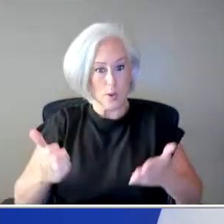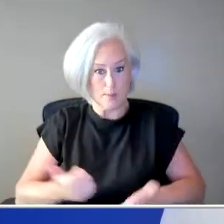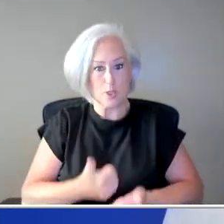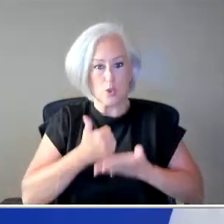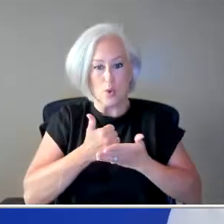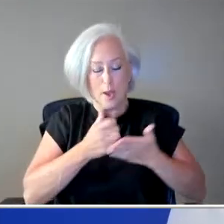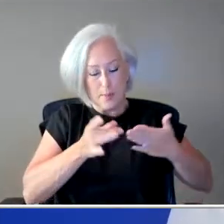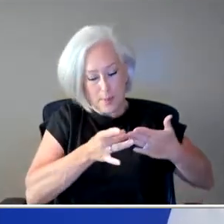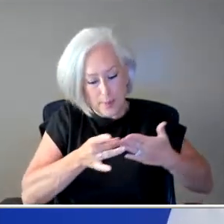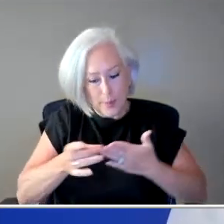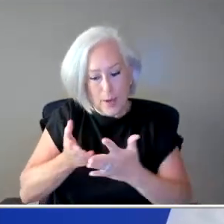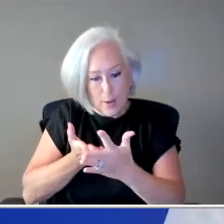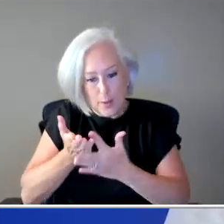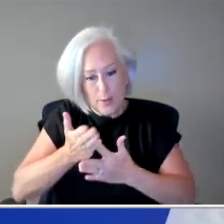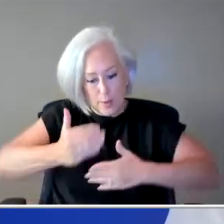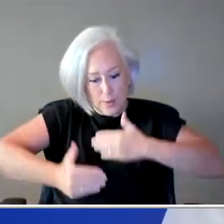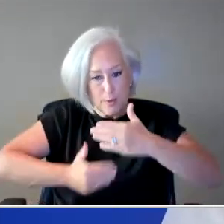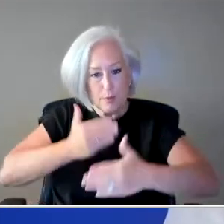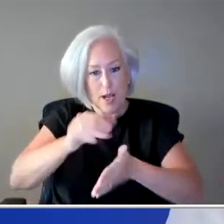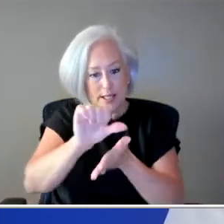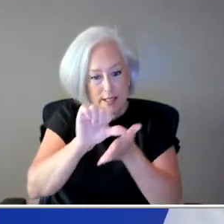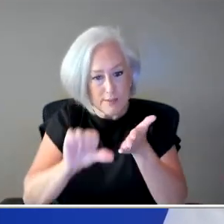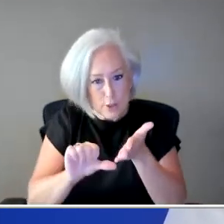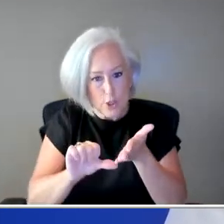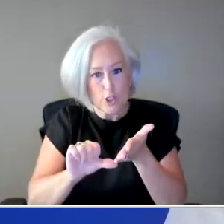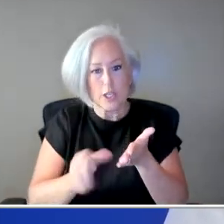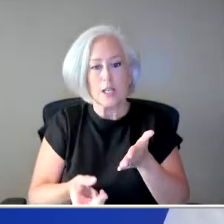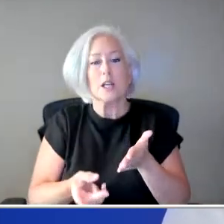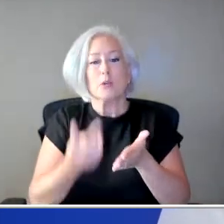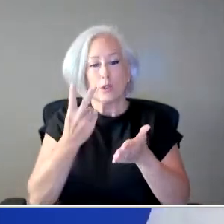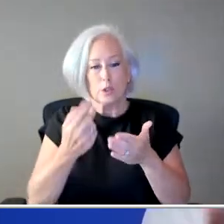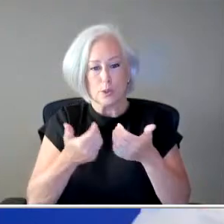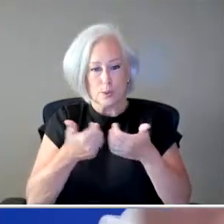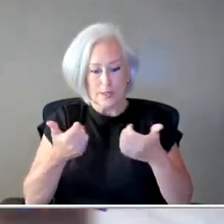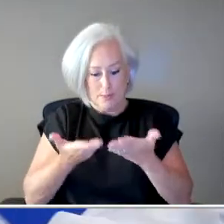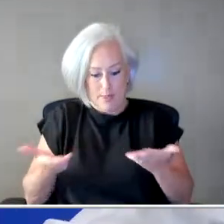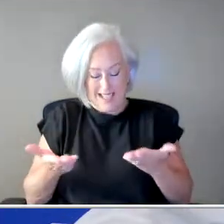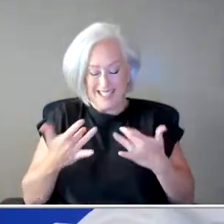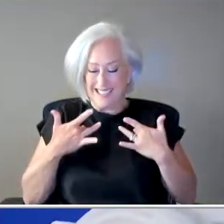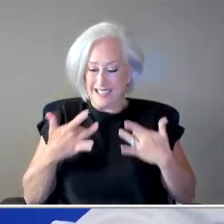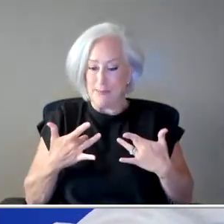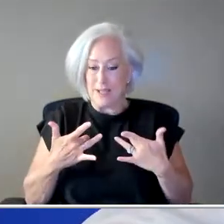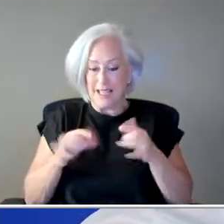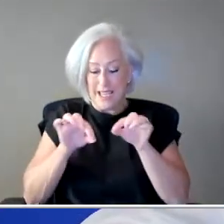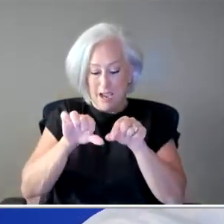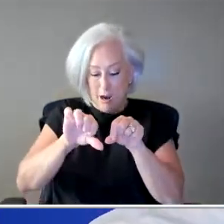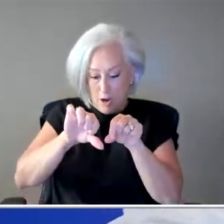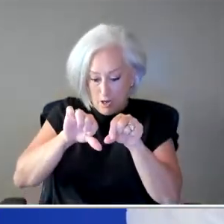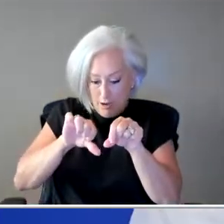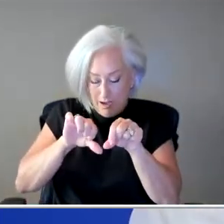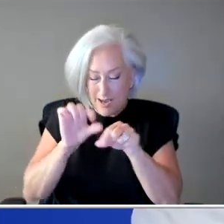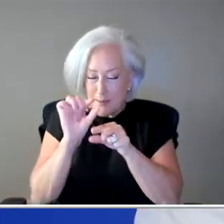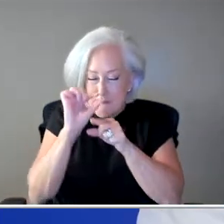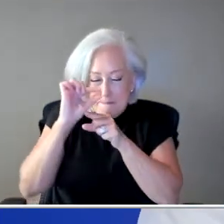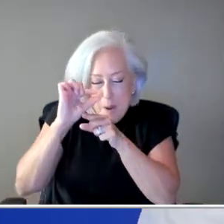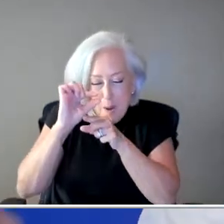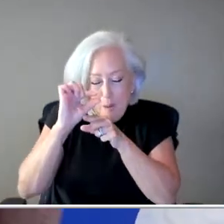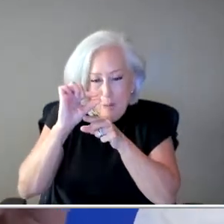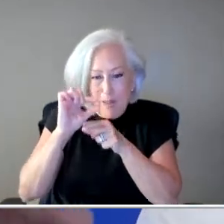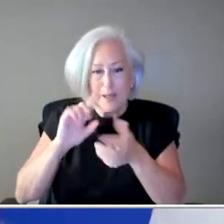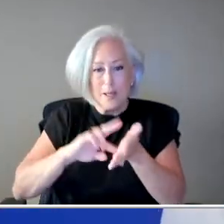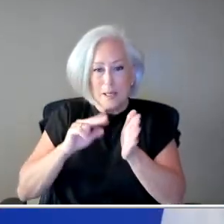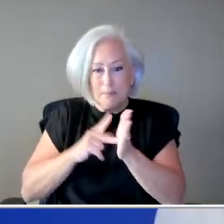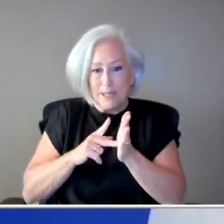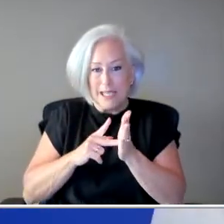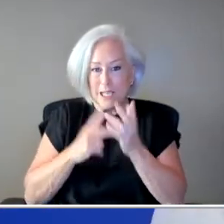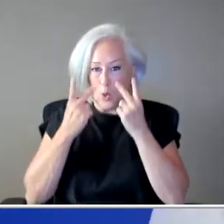procedure in two different planes, and like I said, it's generally through a very small incision. And then there are big screens in front of us that allow us to see the